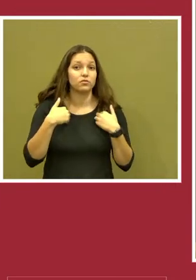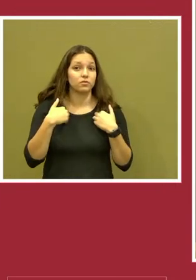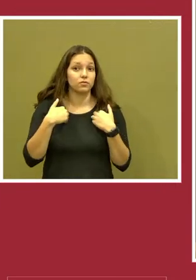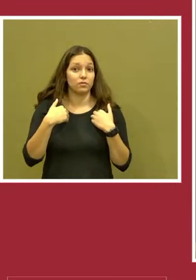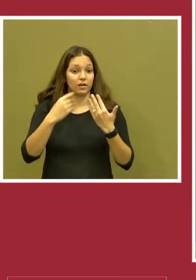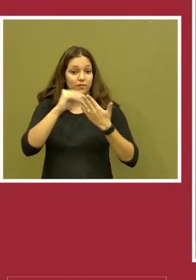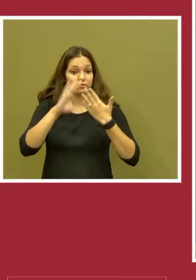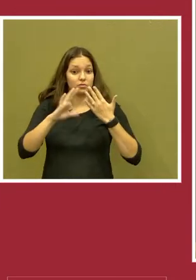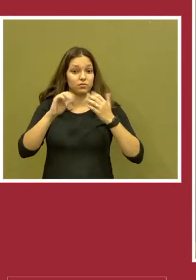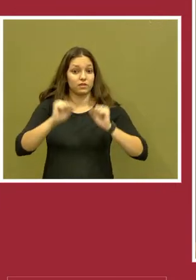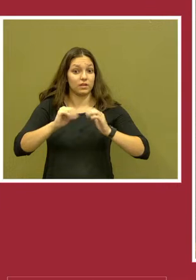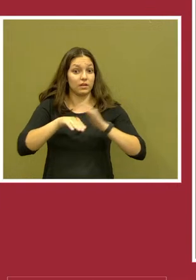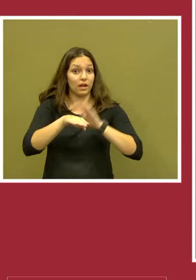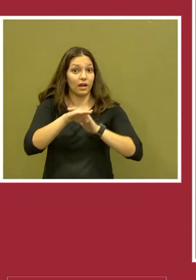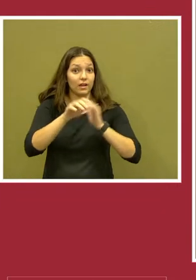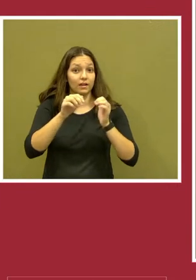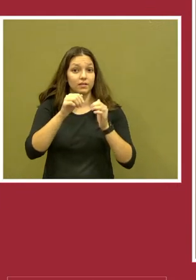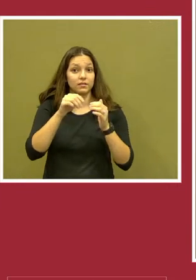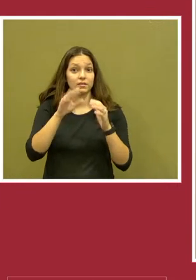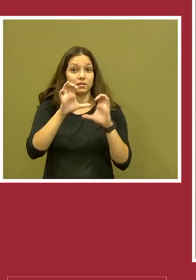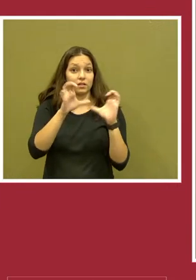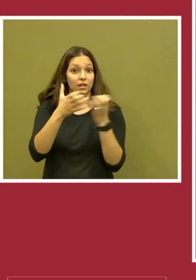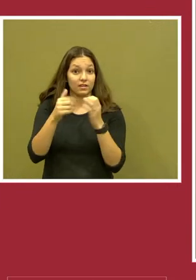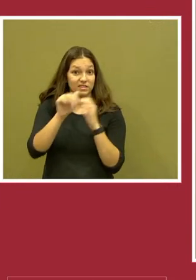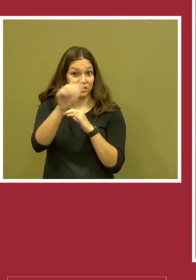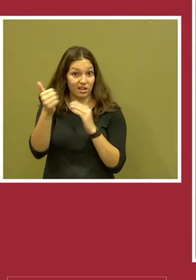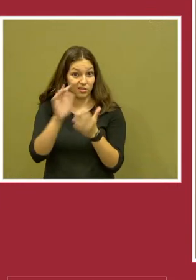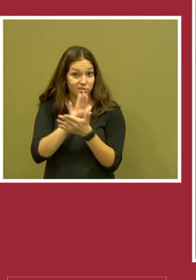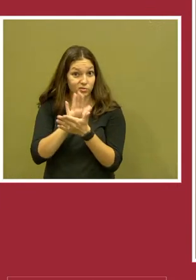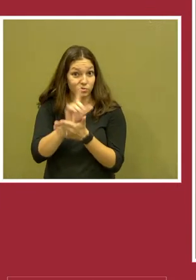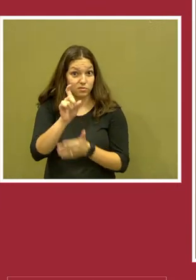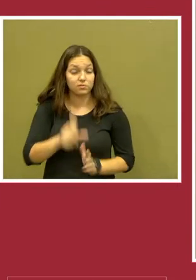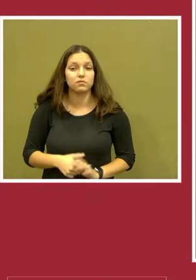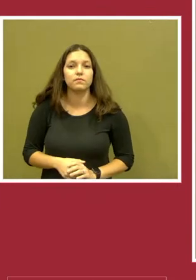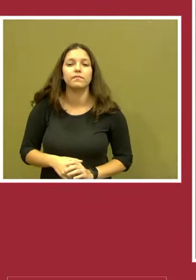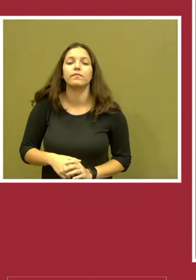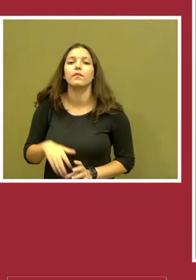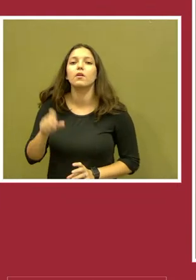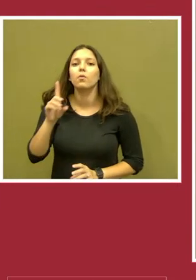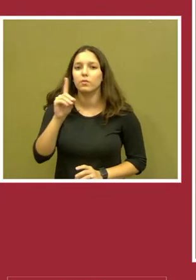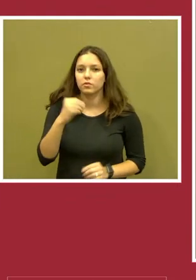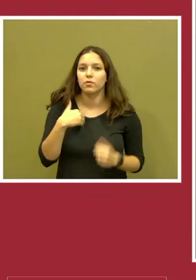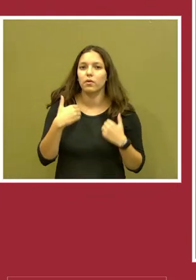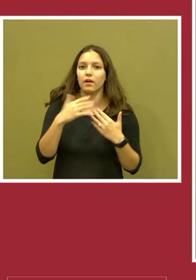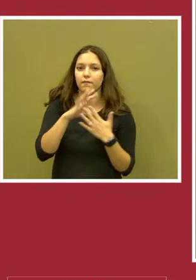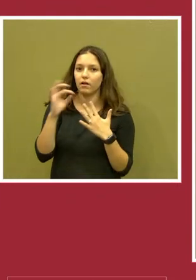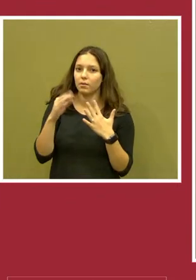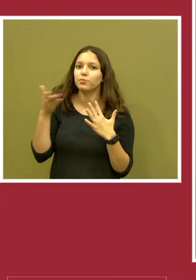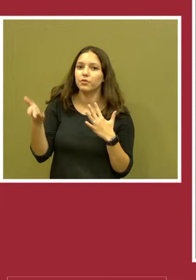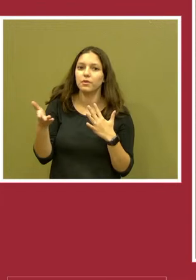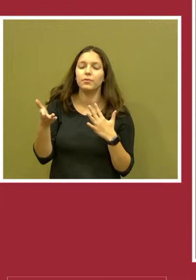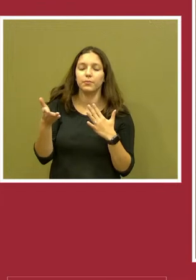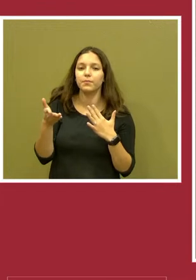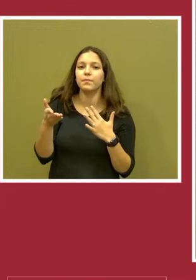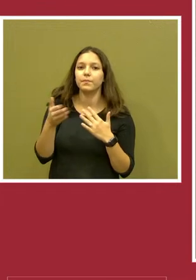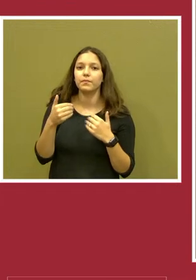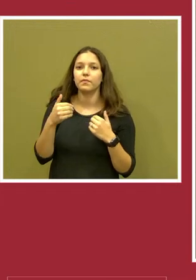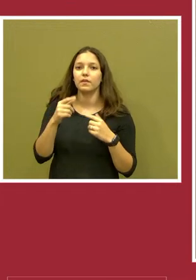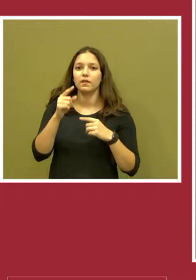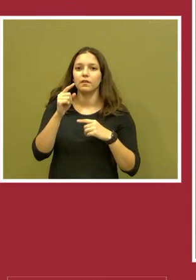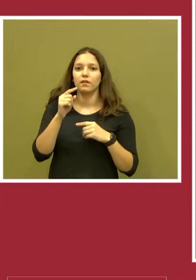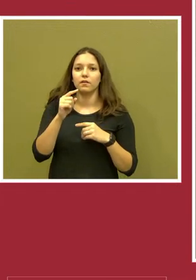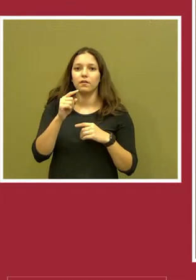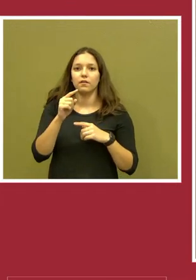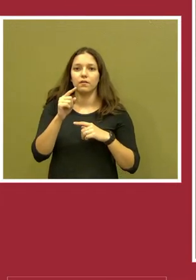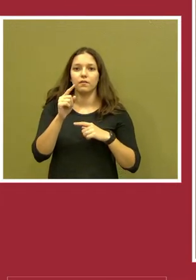access that coursework? So we do have a couple of options there. We have area change